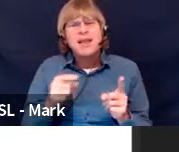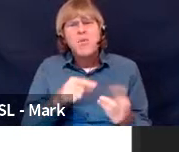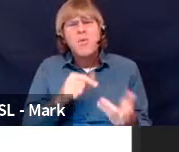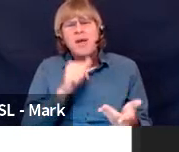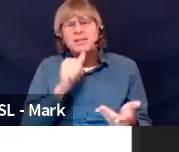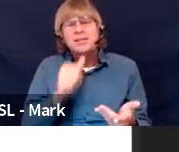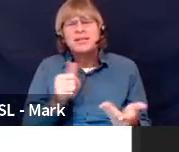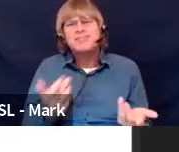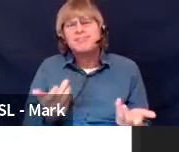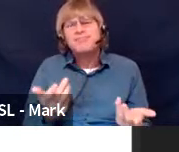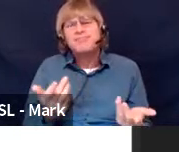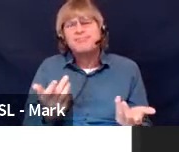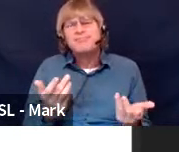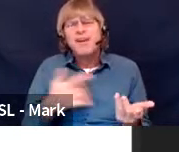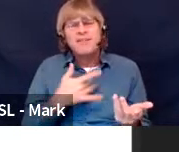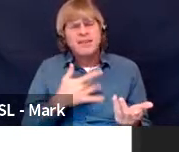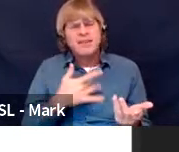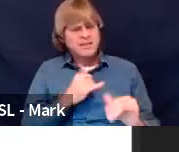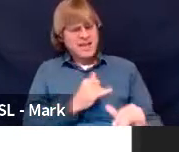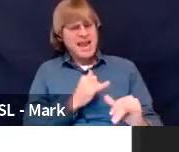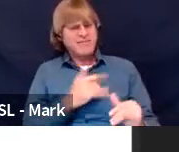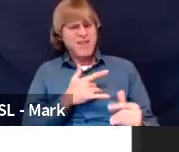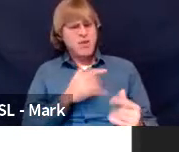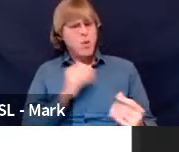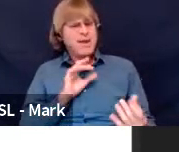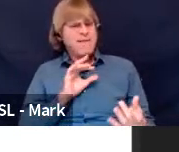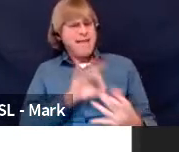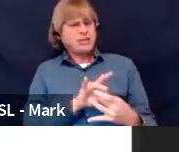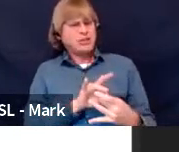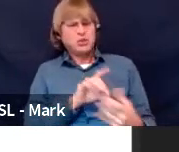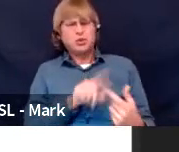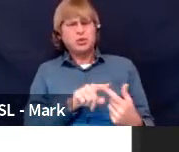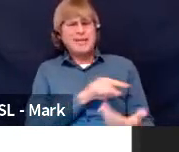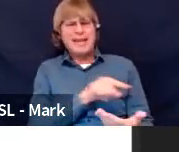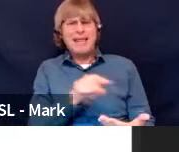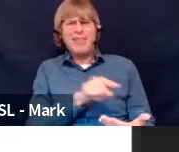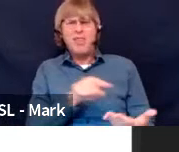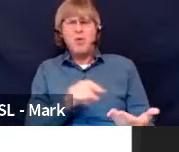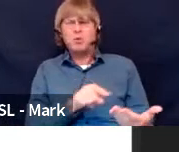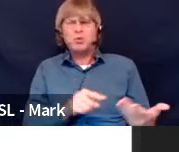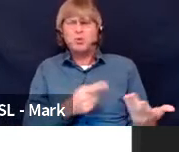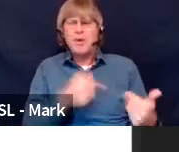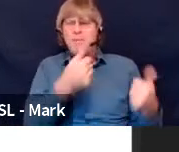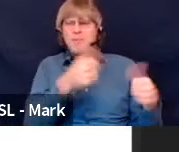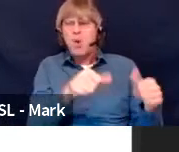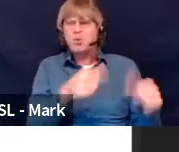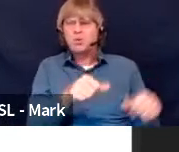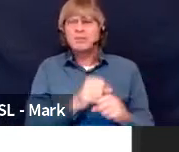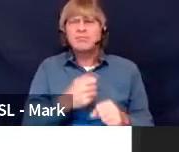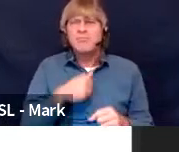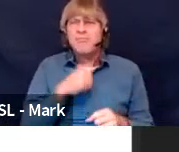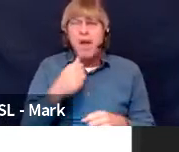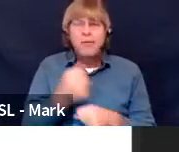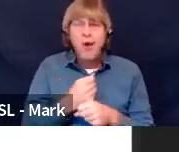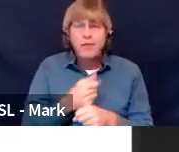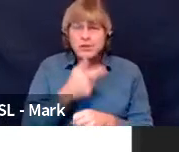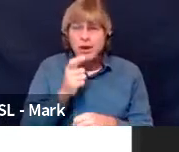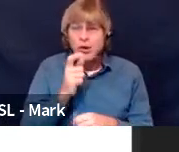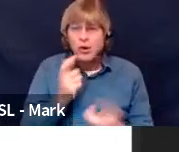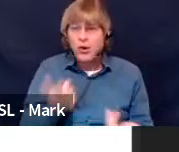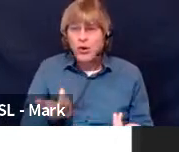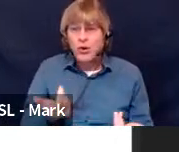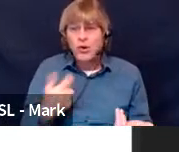wasn't really connecting. Not for me. I didn't connect to any of those posts because I'm not a big coffee drinker.